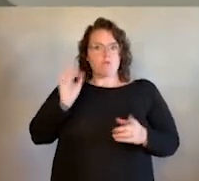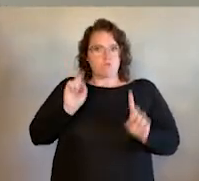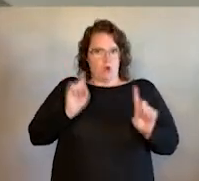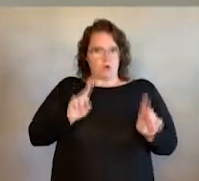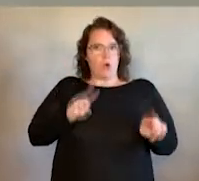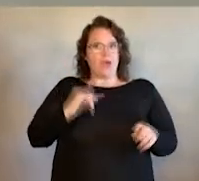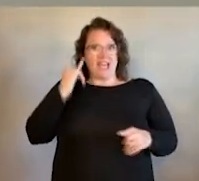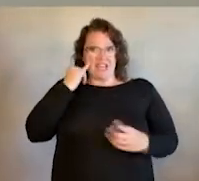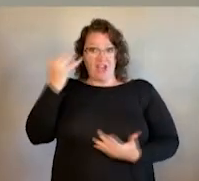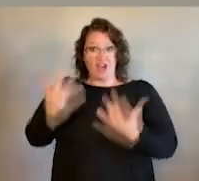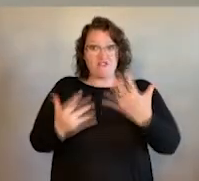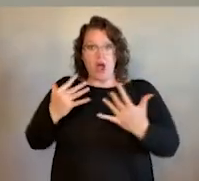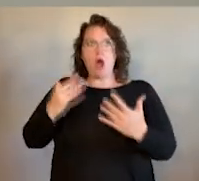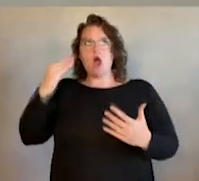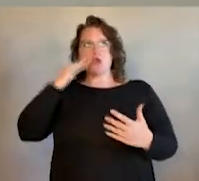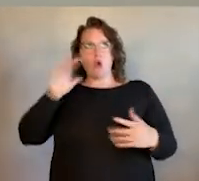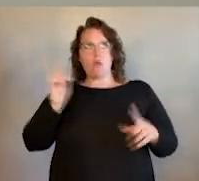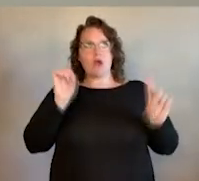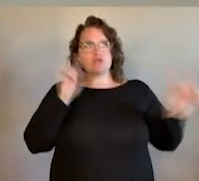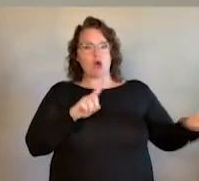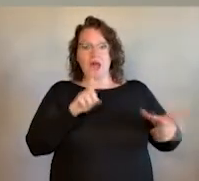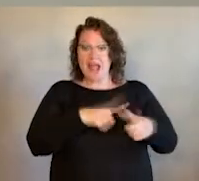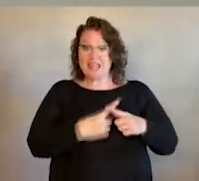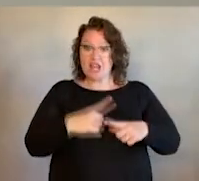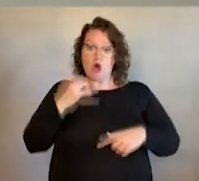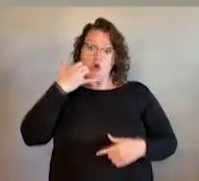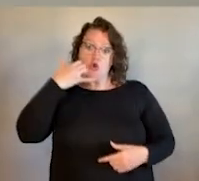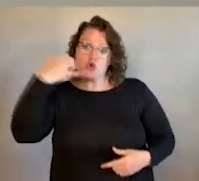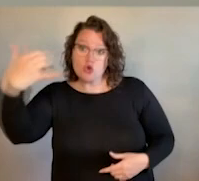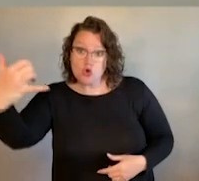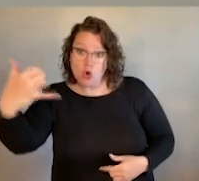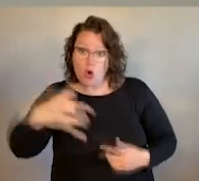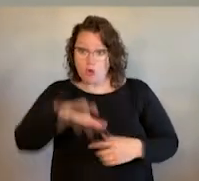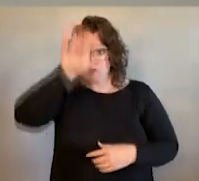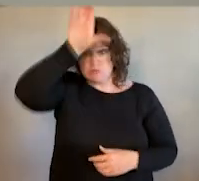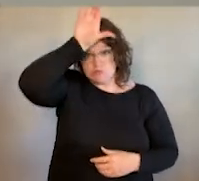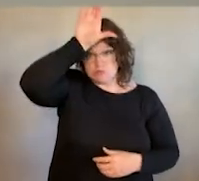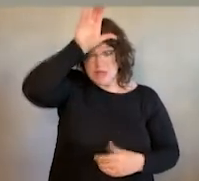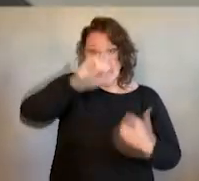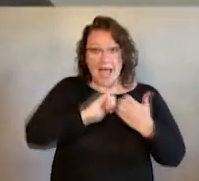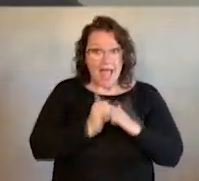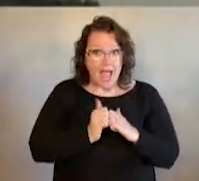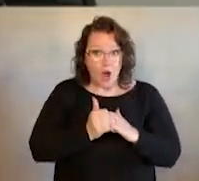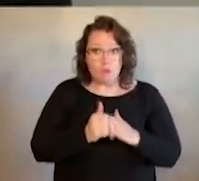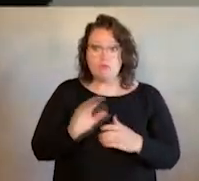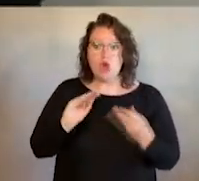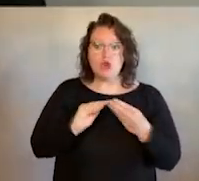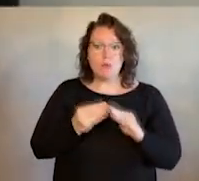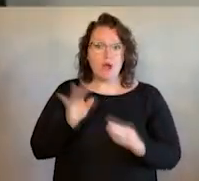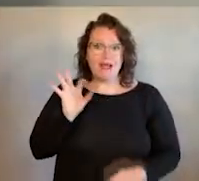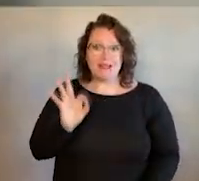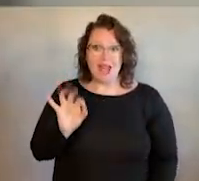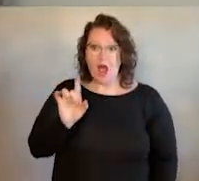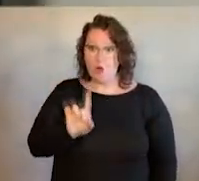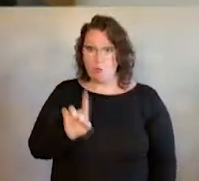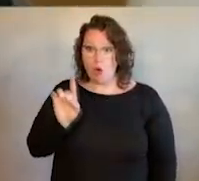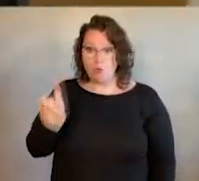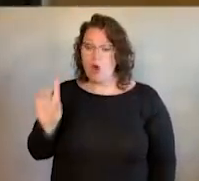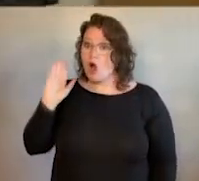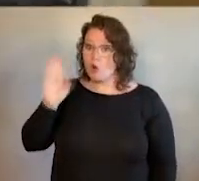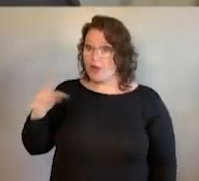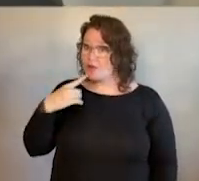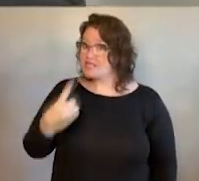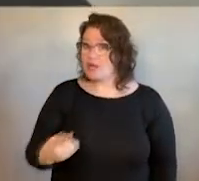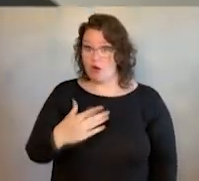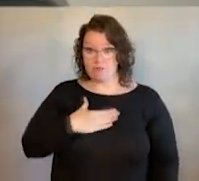case there's a fire. And they're going to call the fire department with number 911, and they're going to tell them what's going on and where they're at,